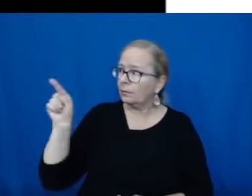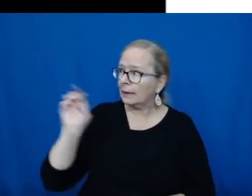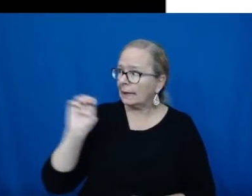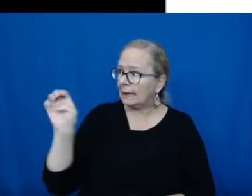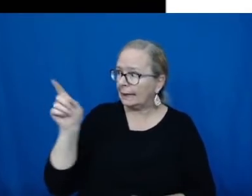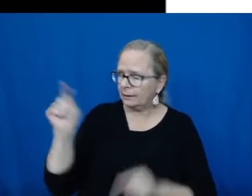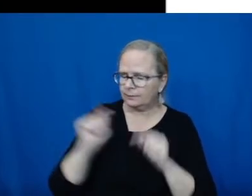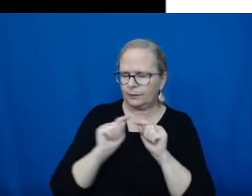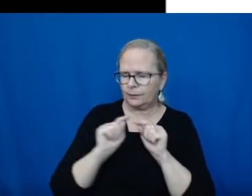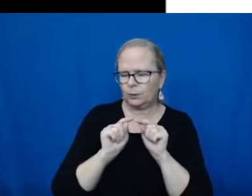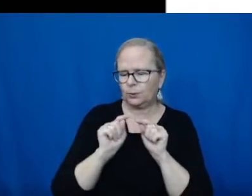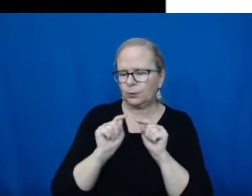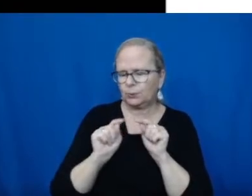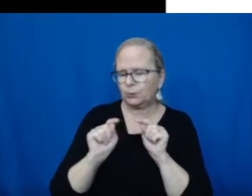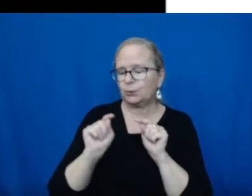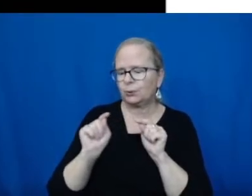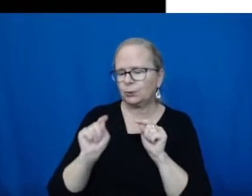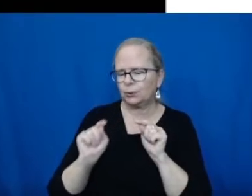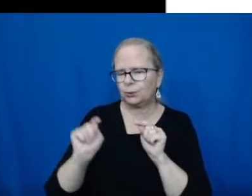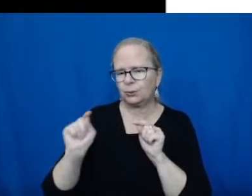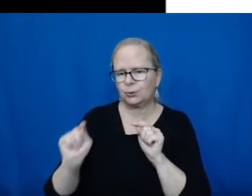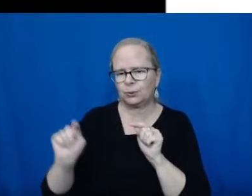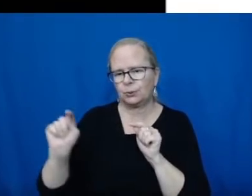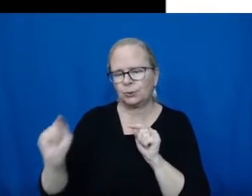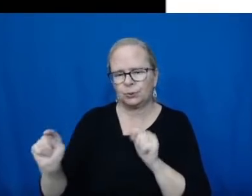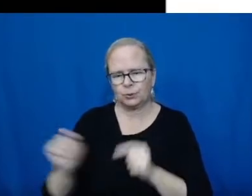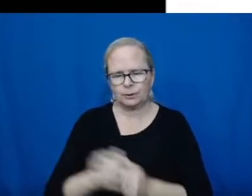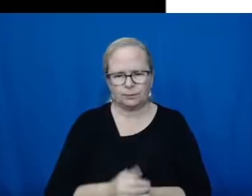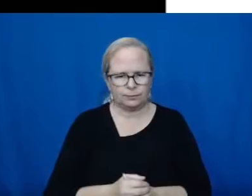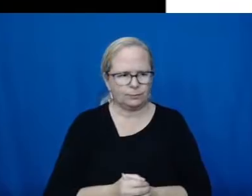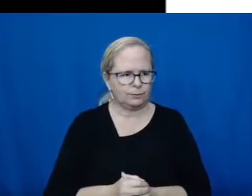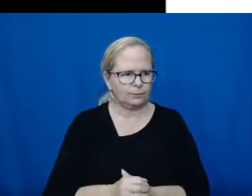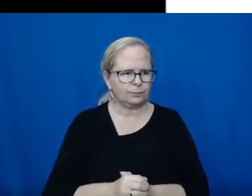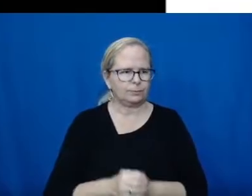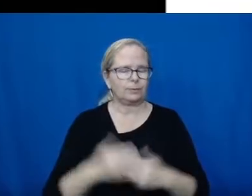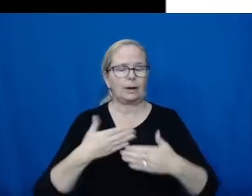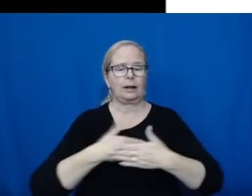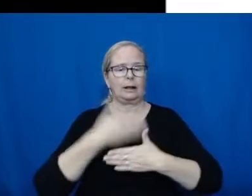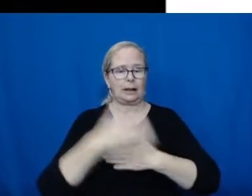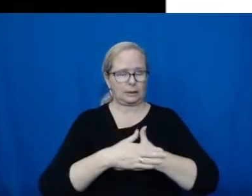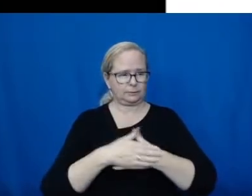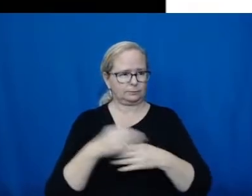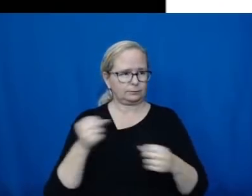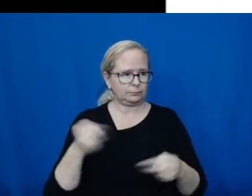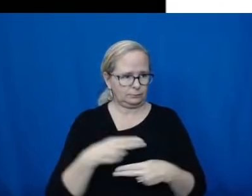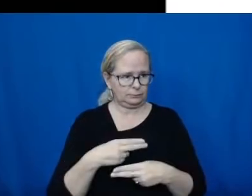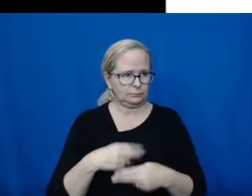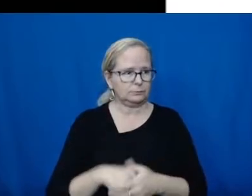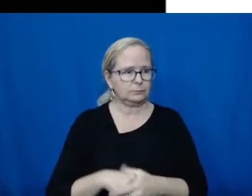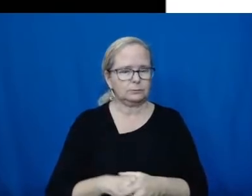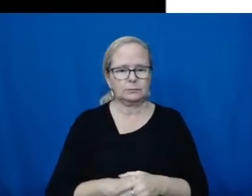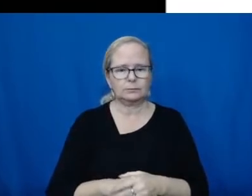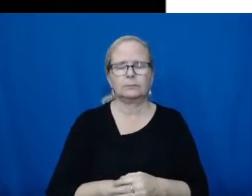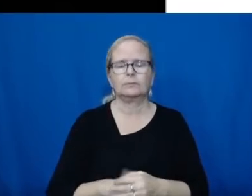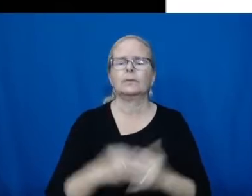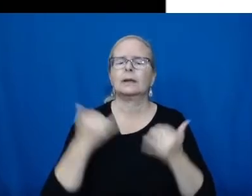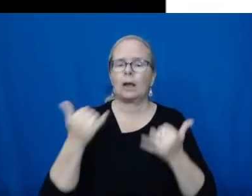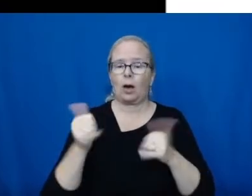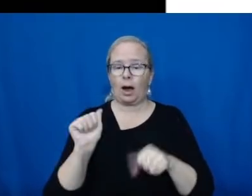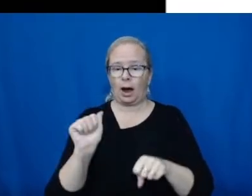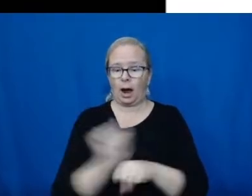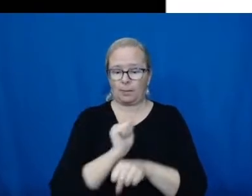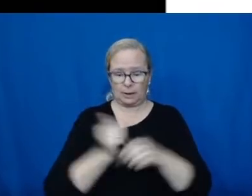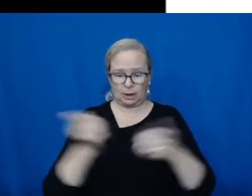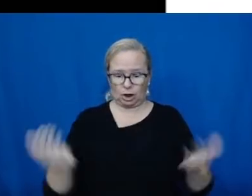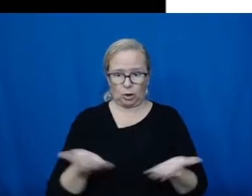So what can we do in Alberta right now? That's the most recent graph showing daily new